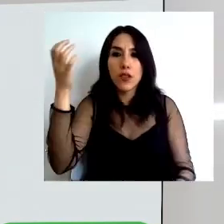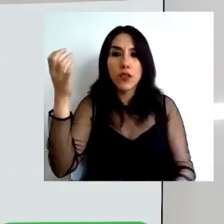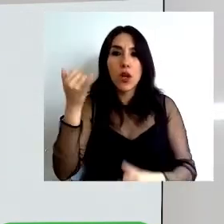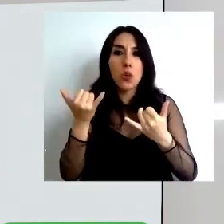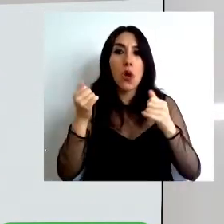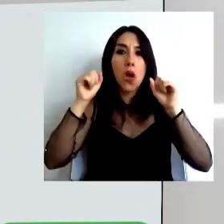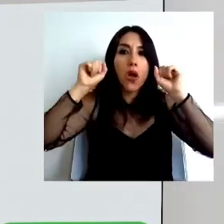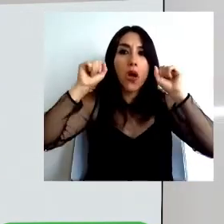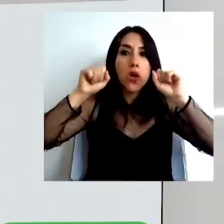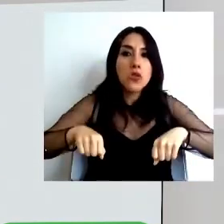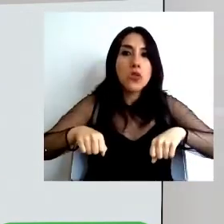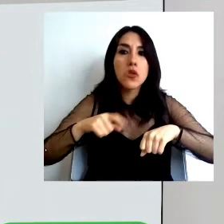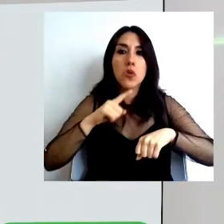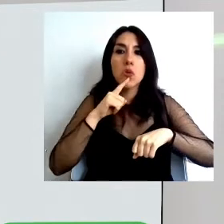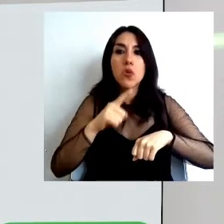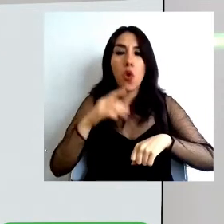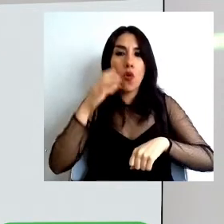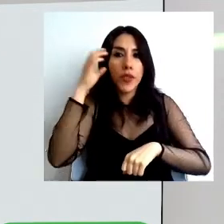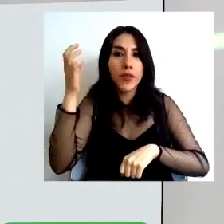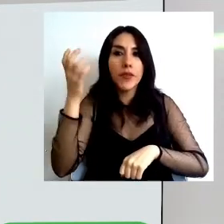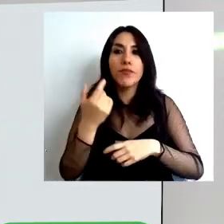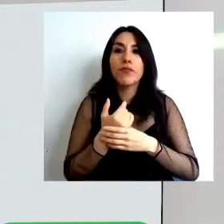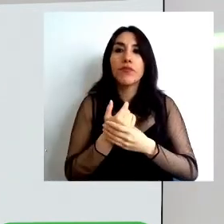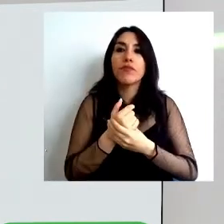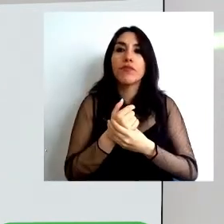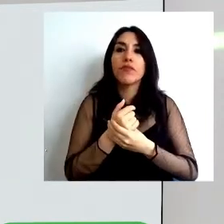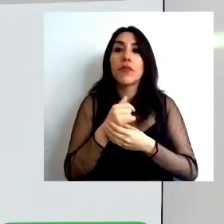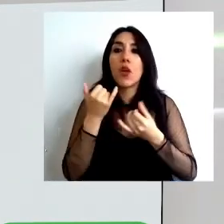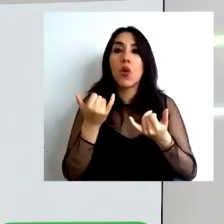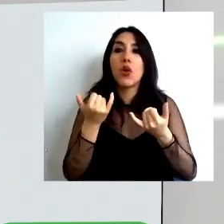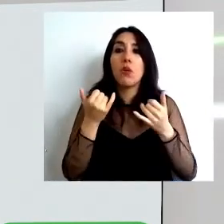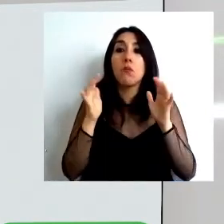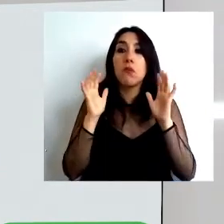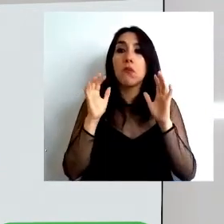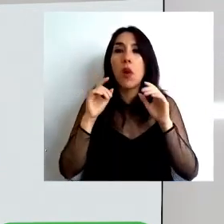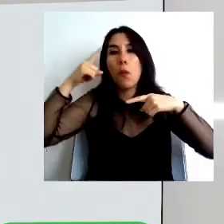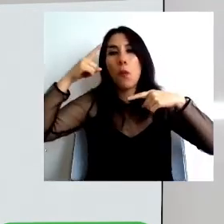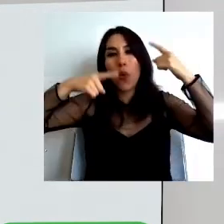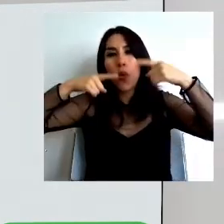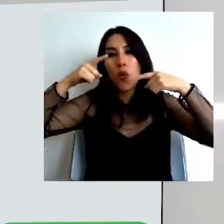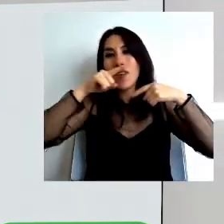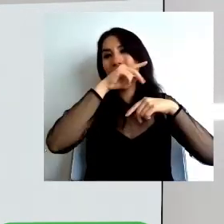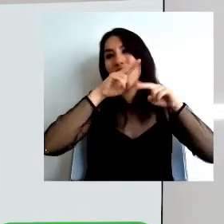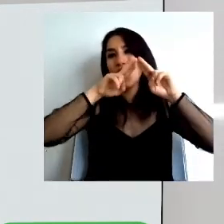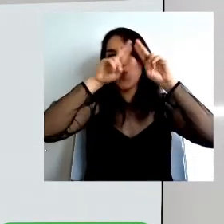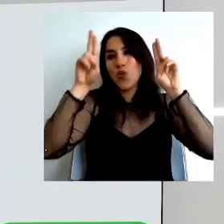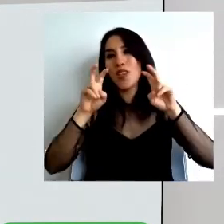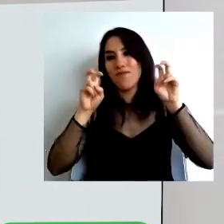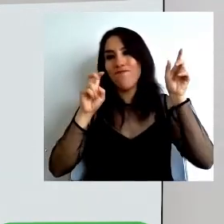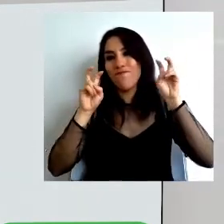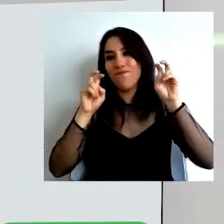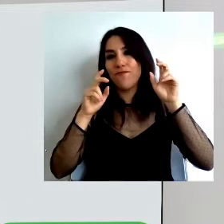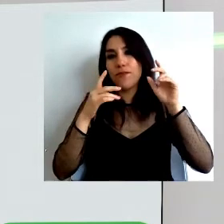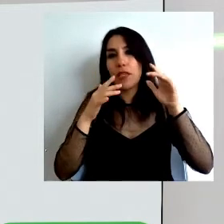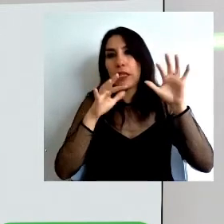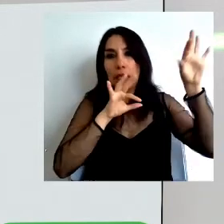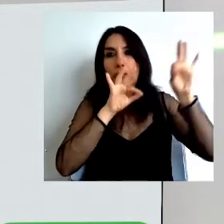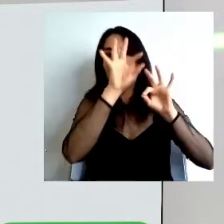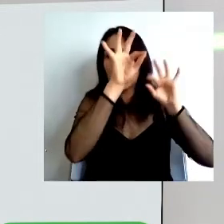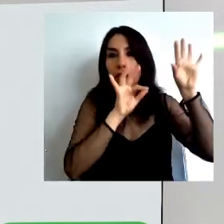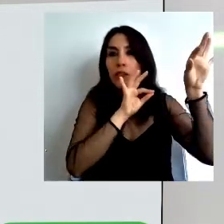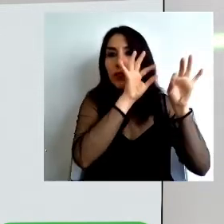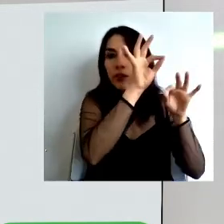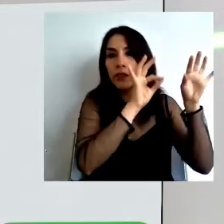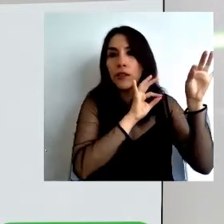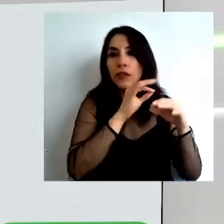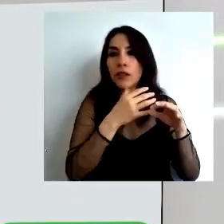bodies adopt your innovation and scale it? It's a different model, but